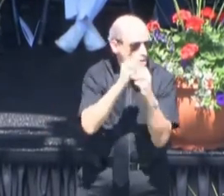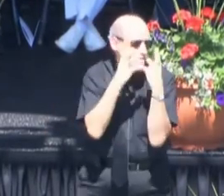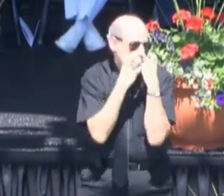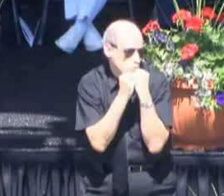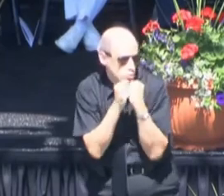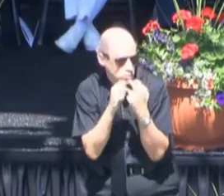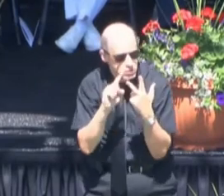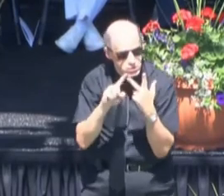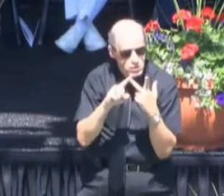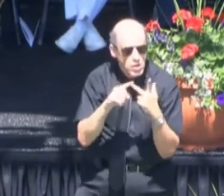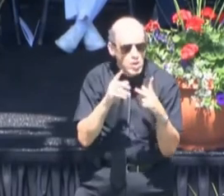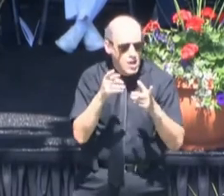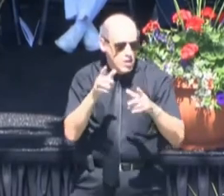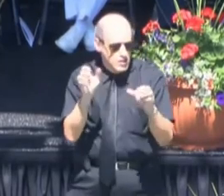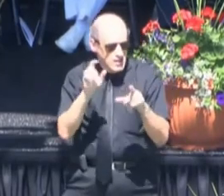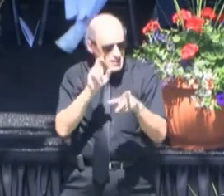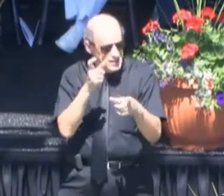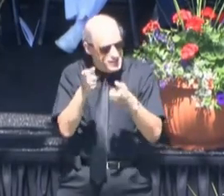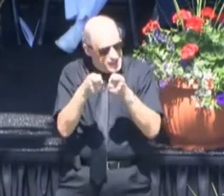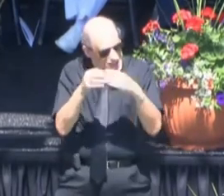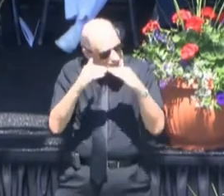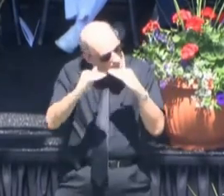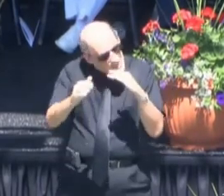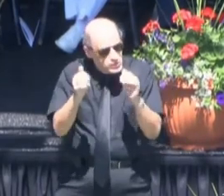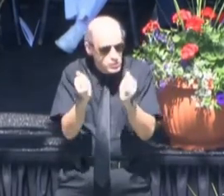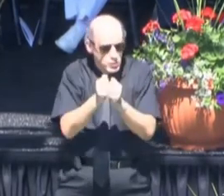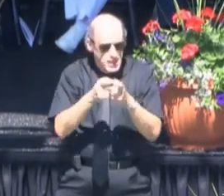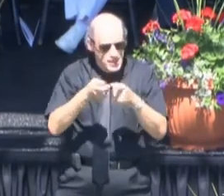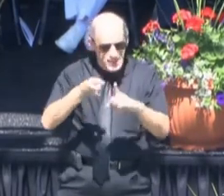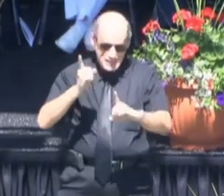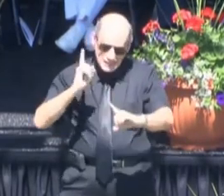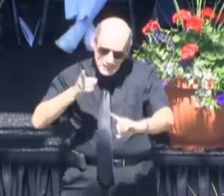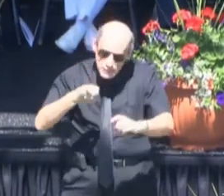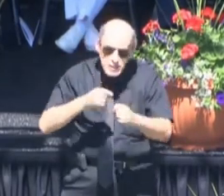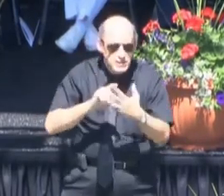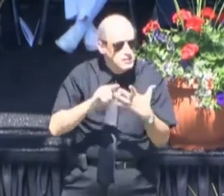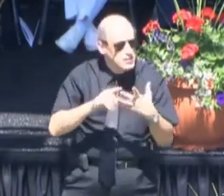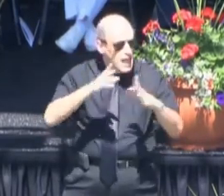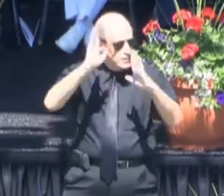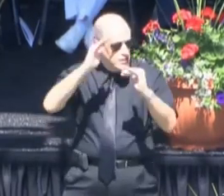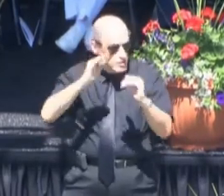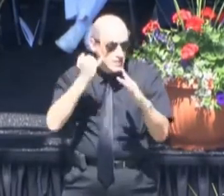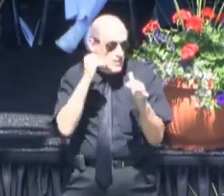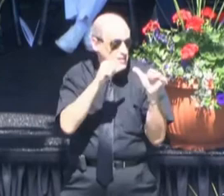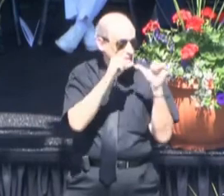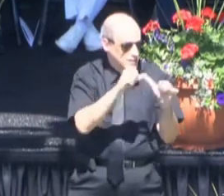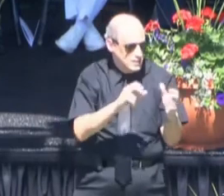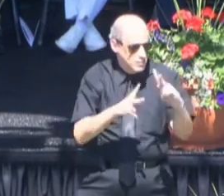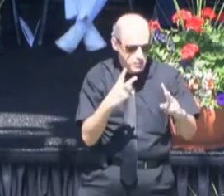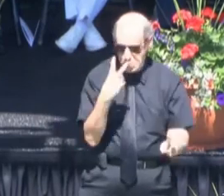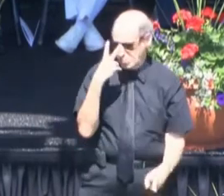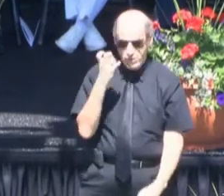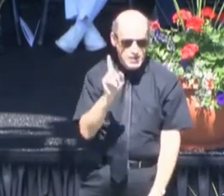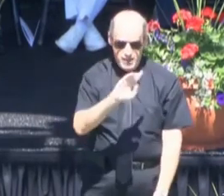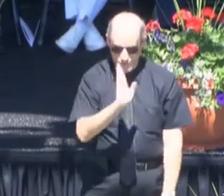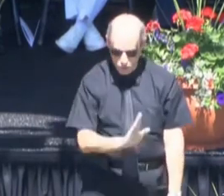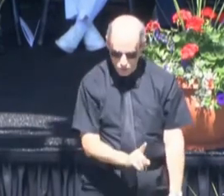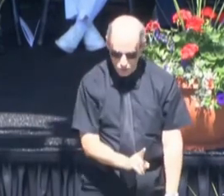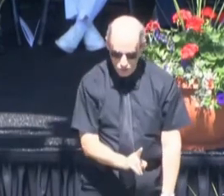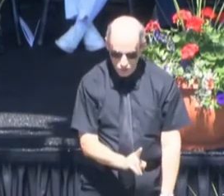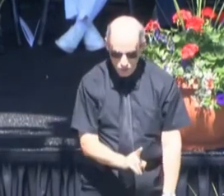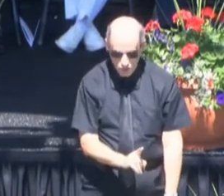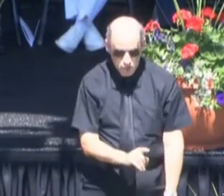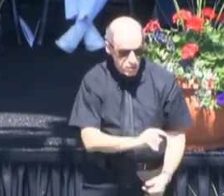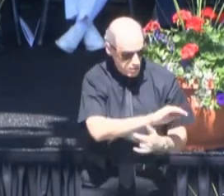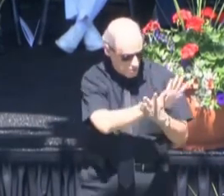Be consistent in discipline and expectations. Just be consistent, and no one can question you. So,